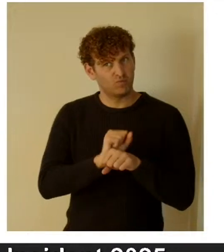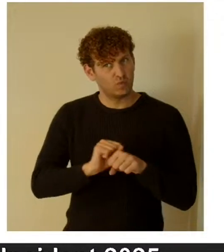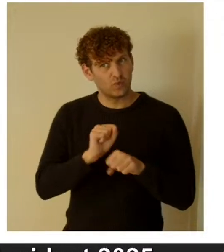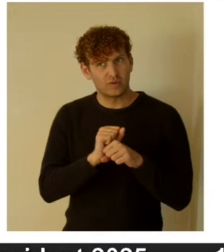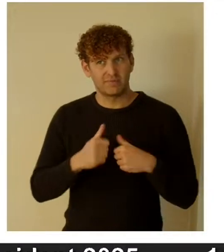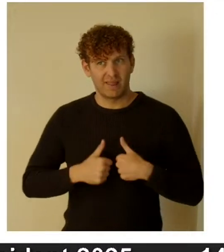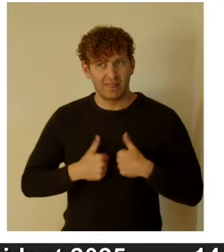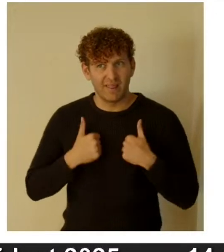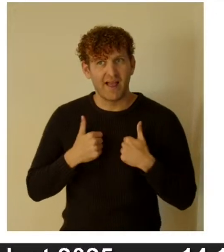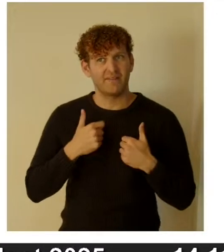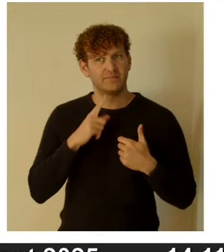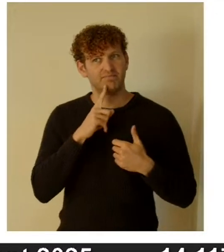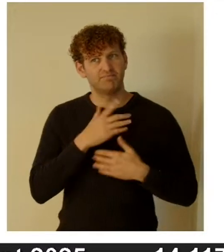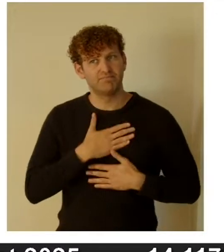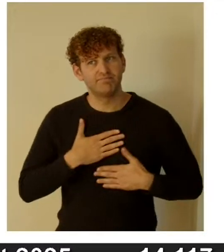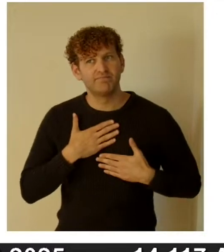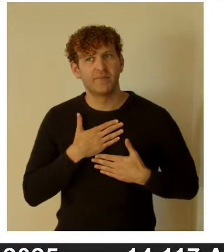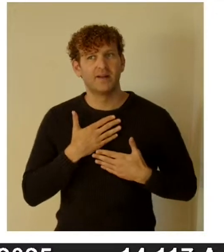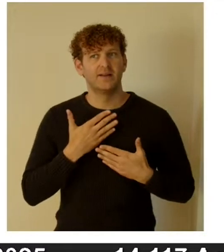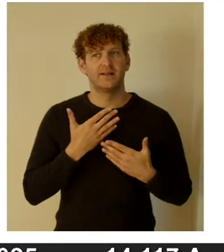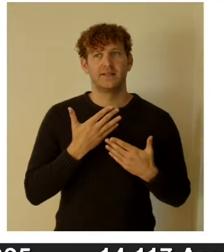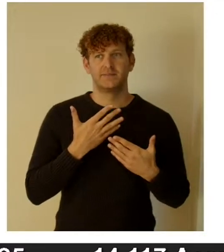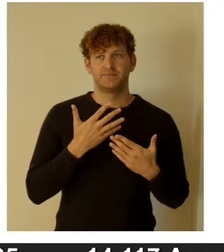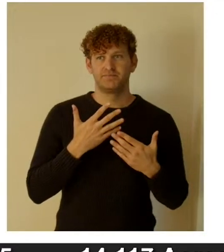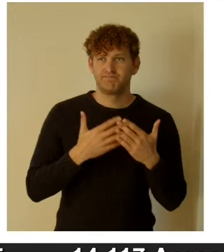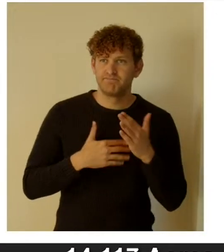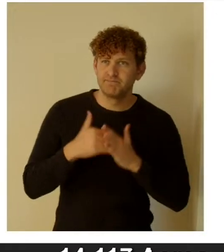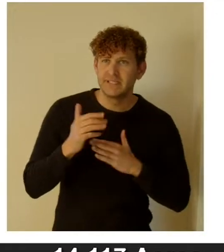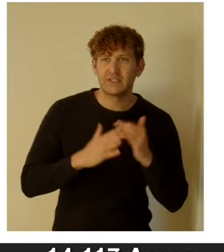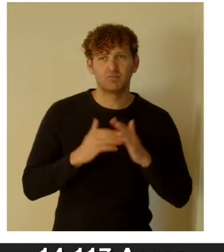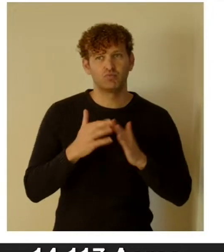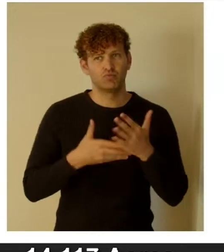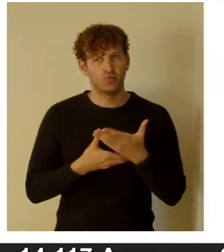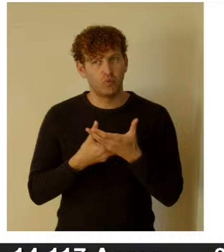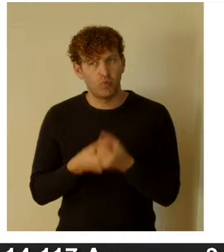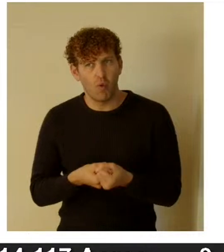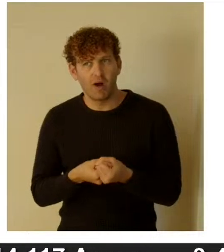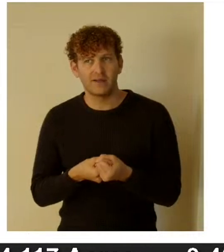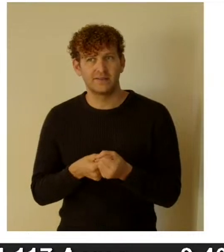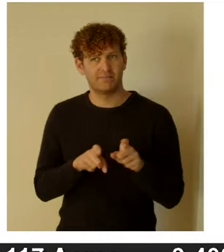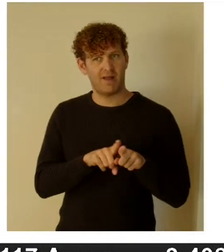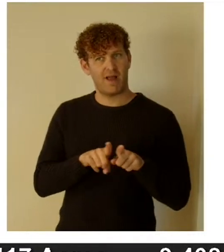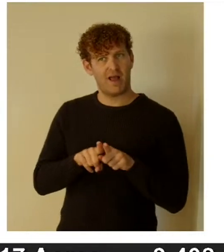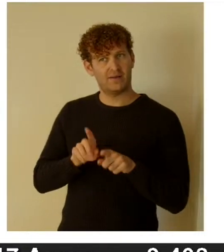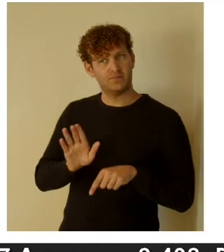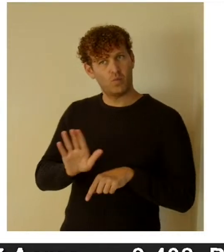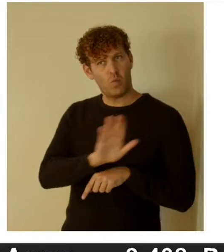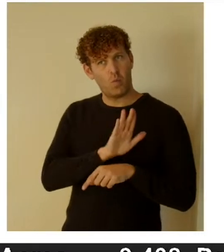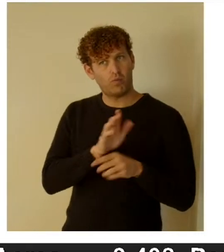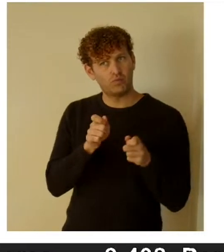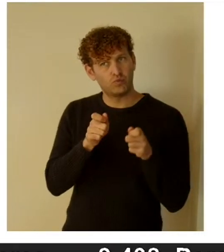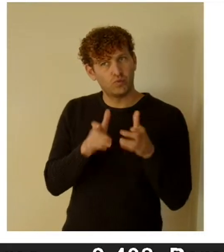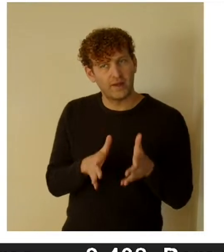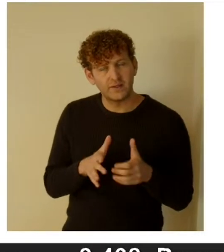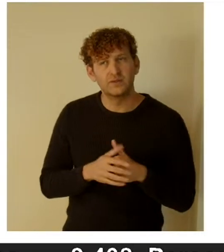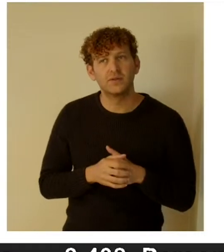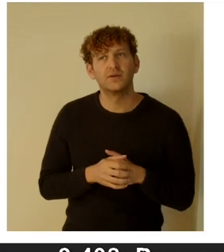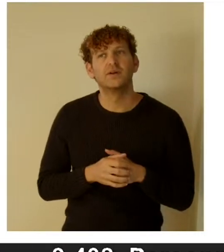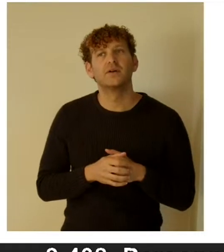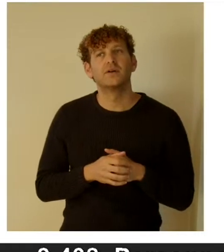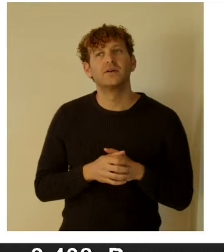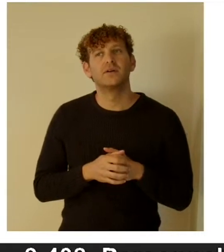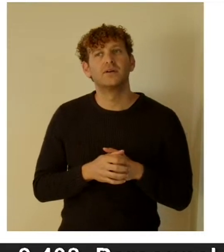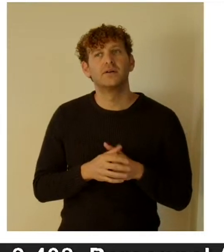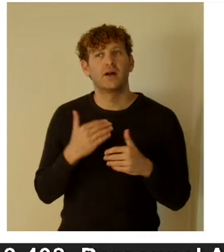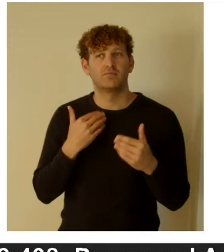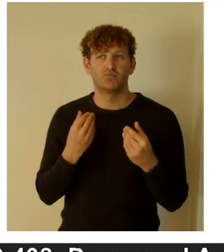have the opportunity to gain your trust as your Public Works Director. I'm here to bring optimism and hope by talking to you today